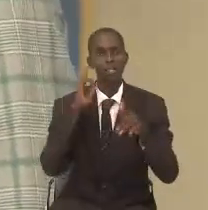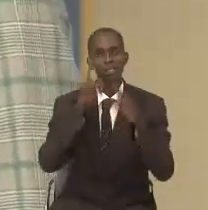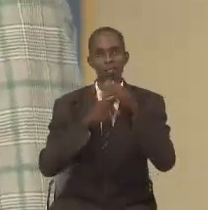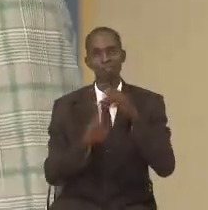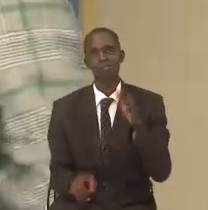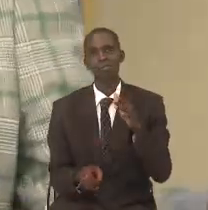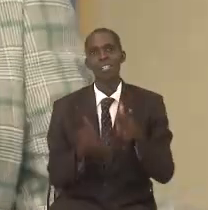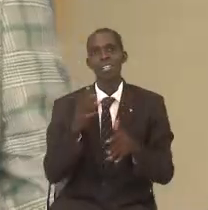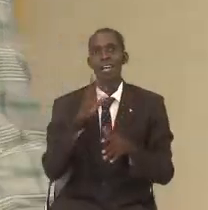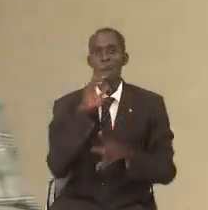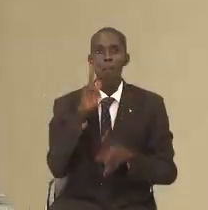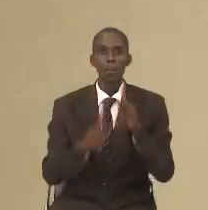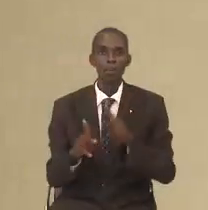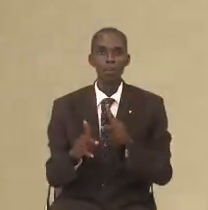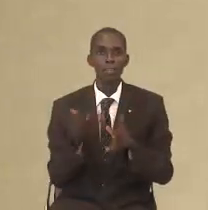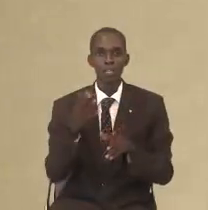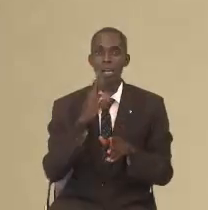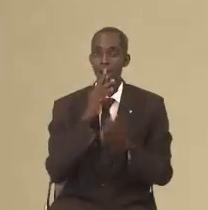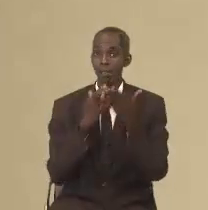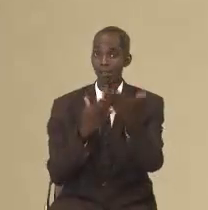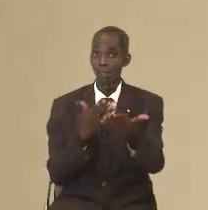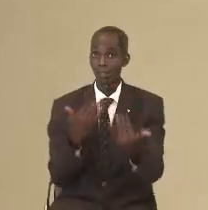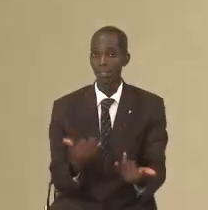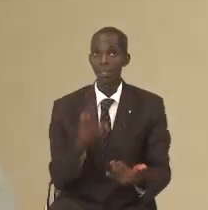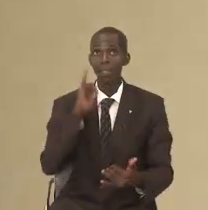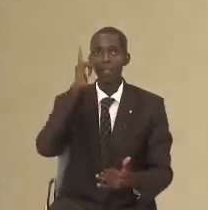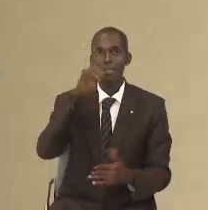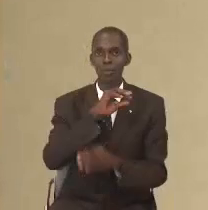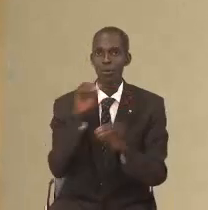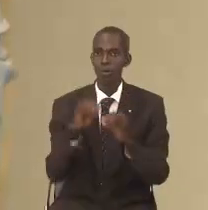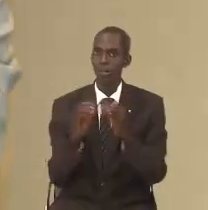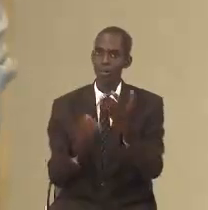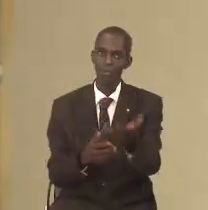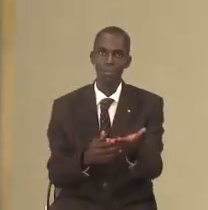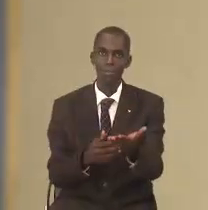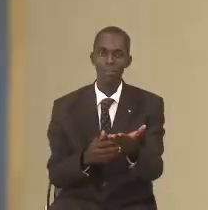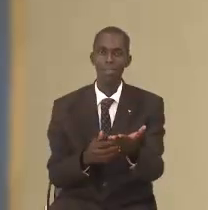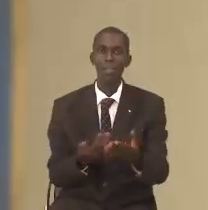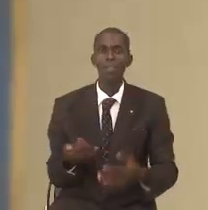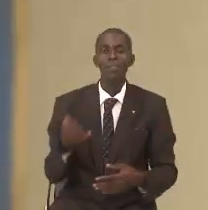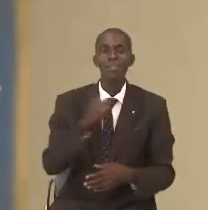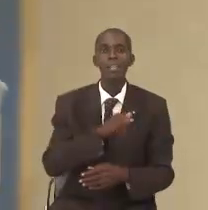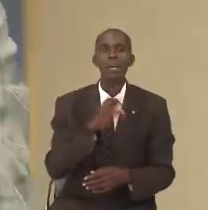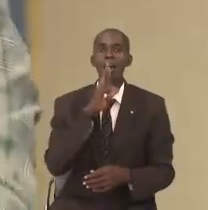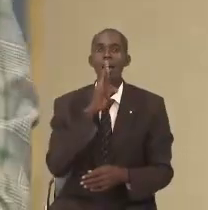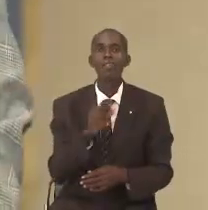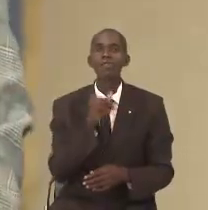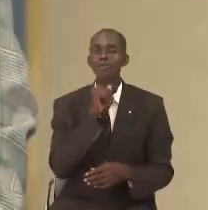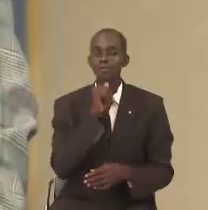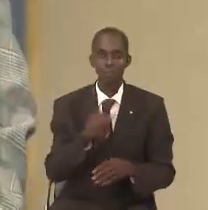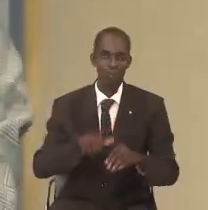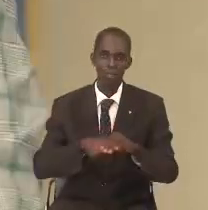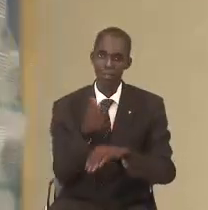there now, then later, they're no more there. They are not